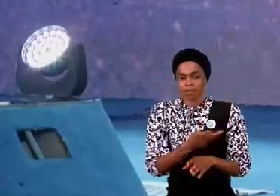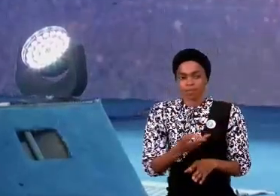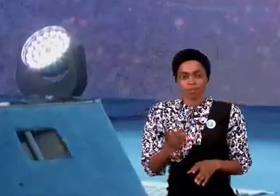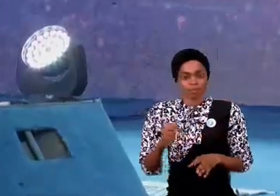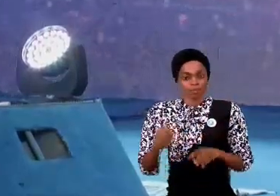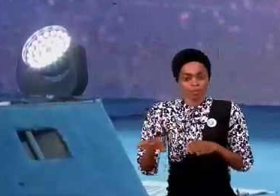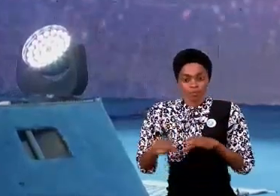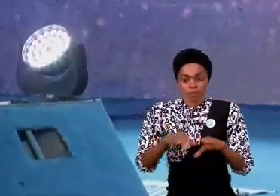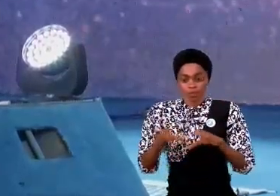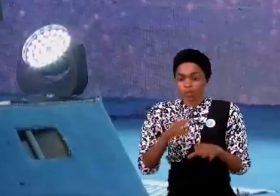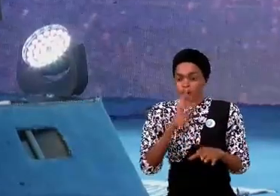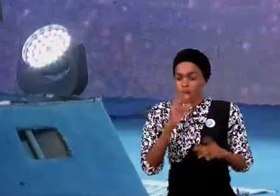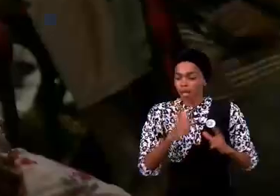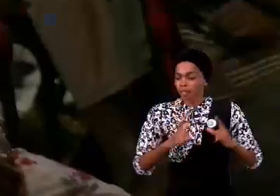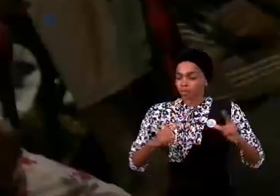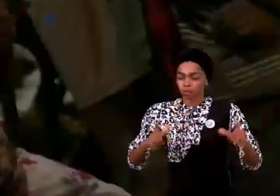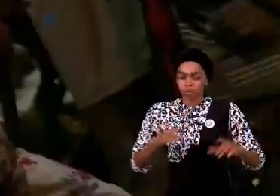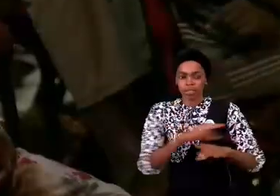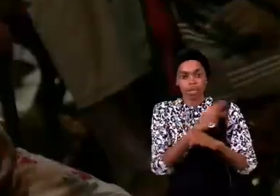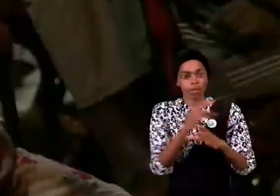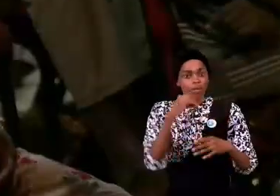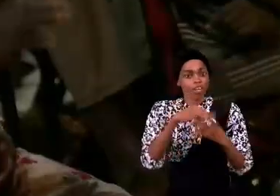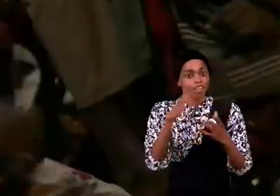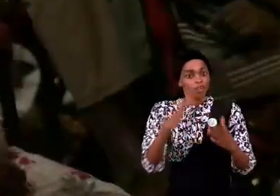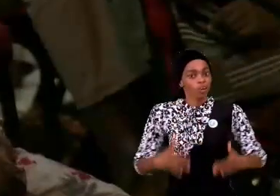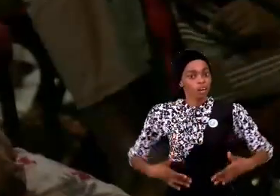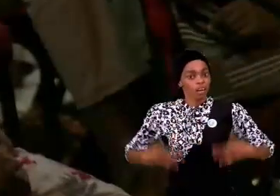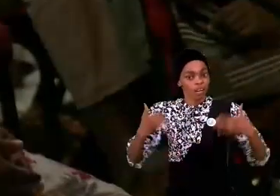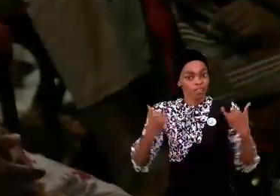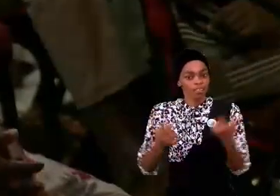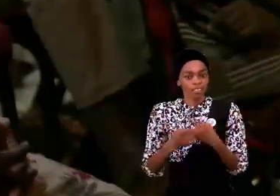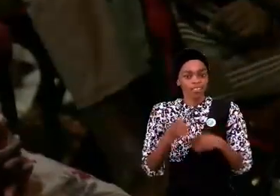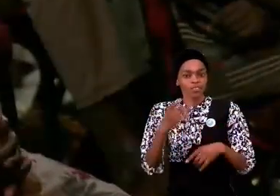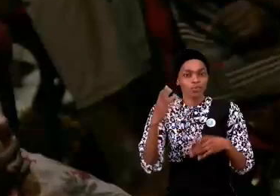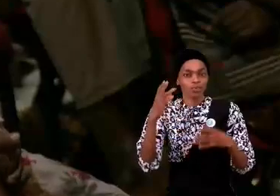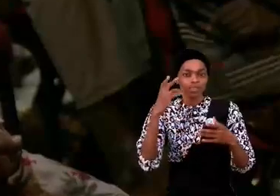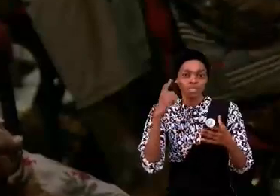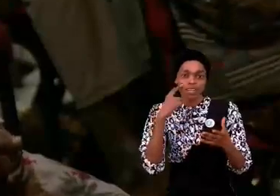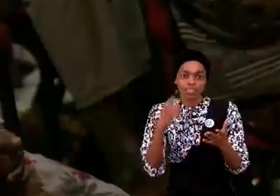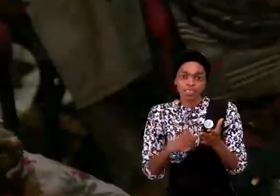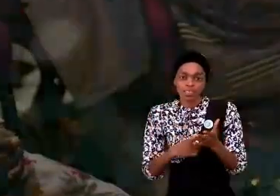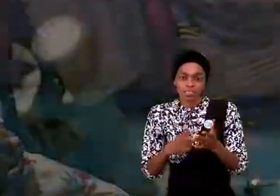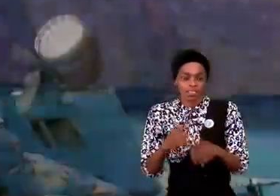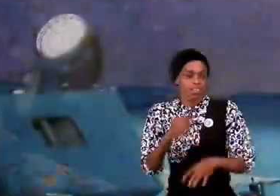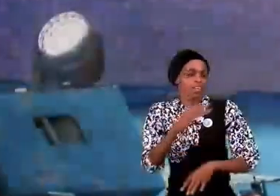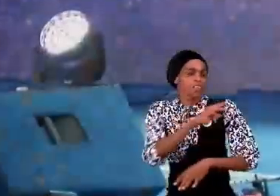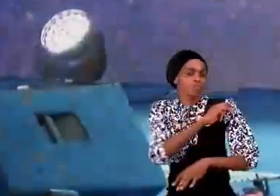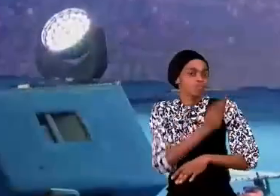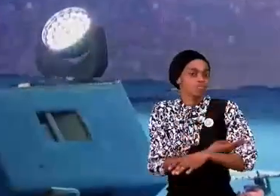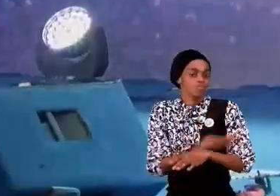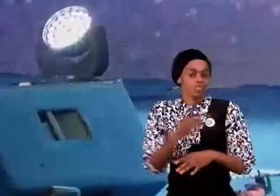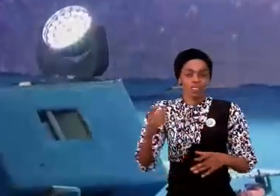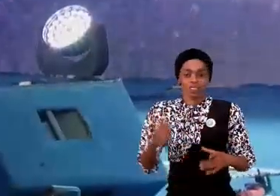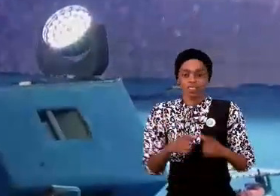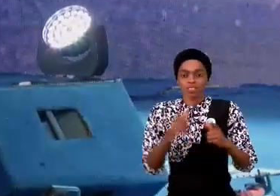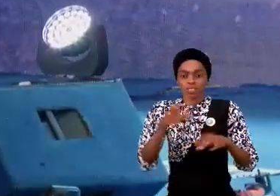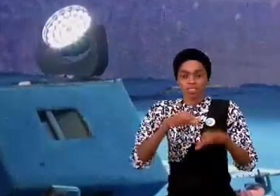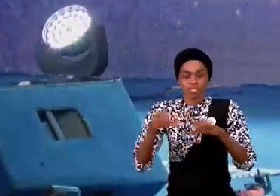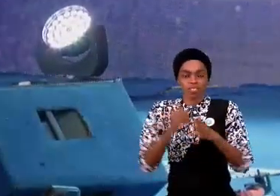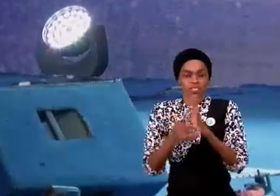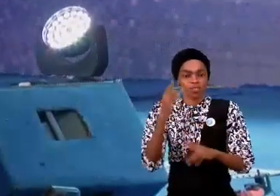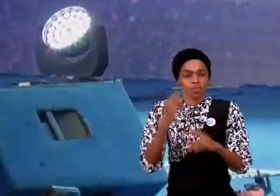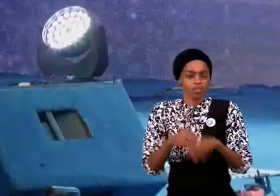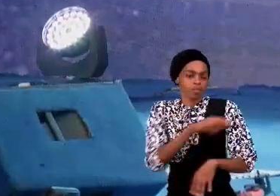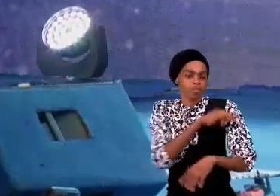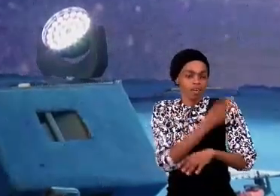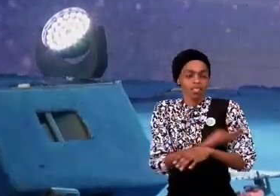miracle. Amen. Mighty manifestation. And then they said, and mighty in word. Mighty in word